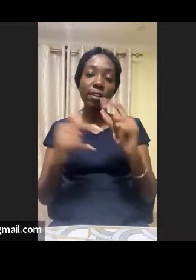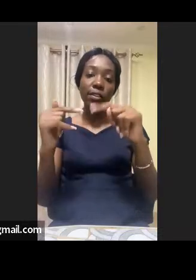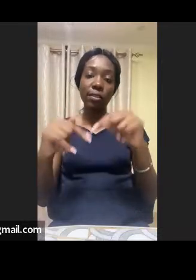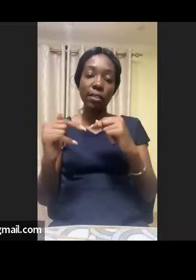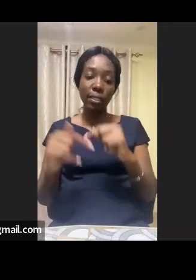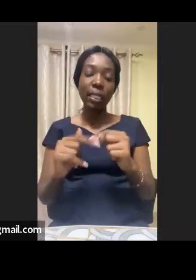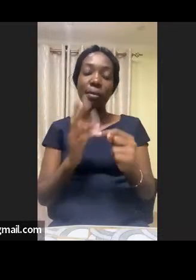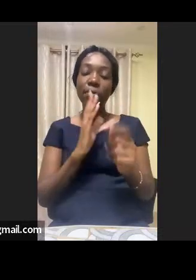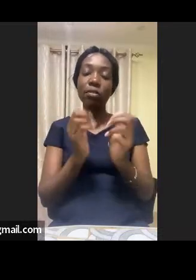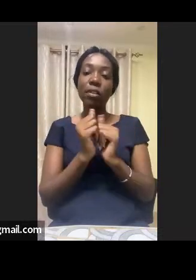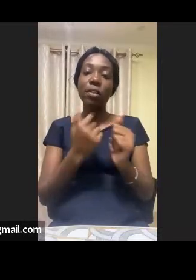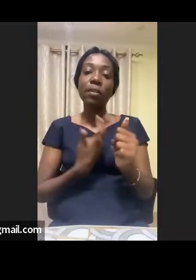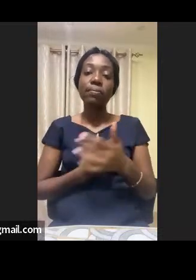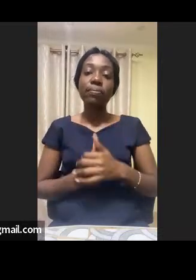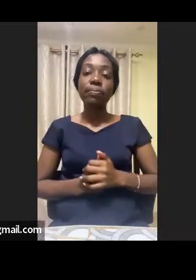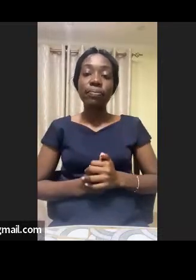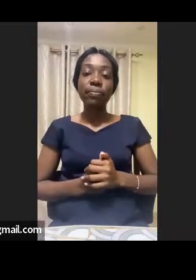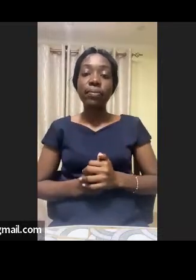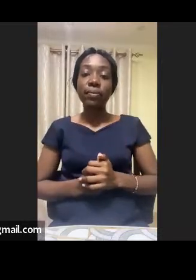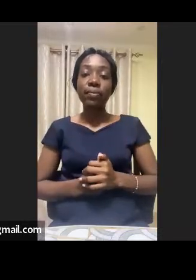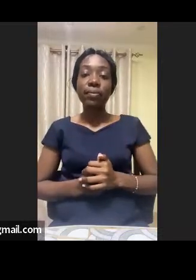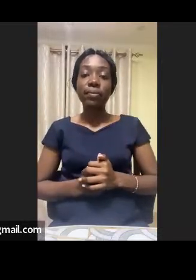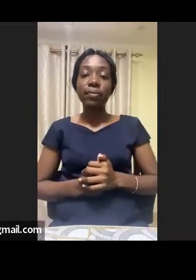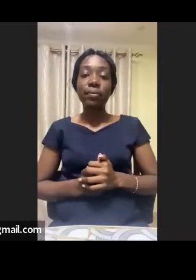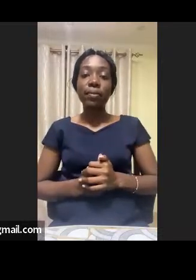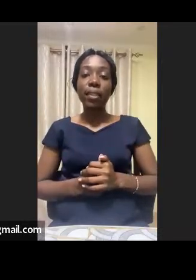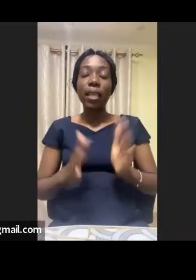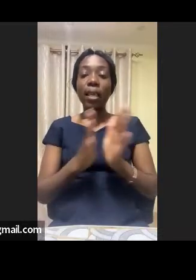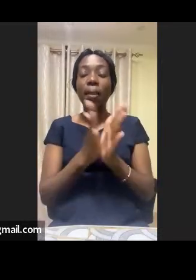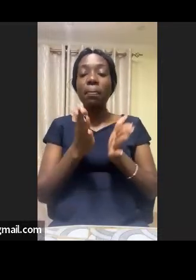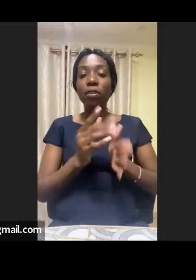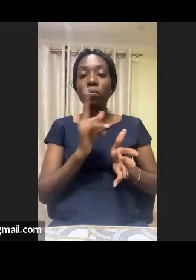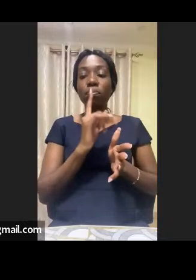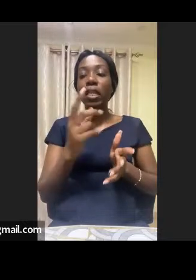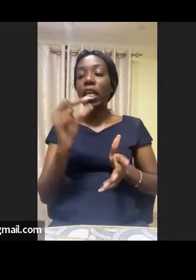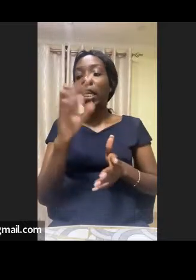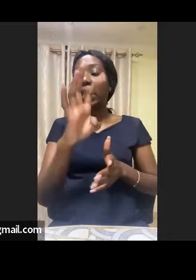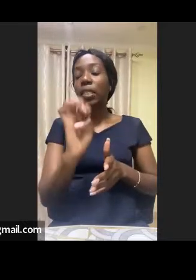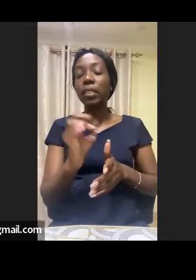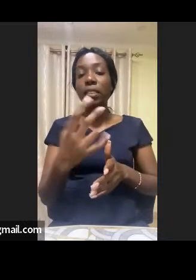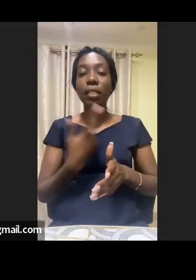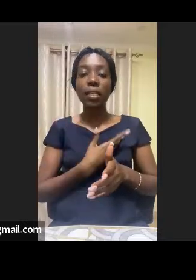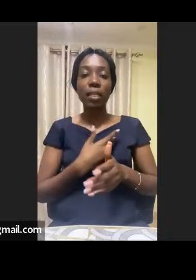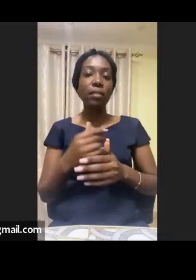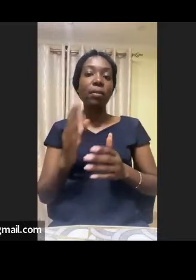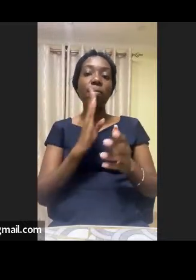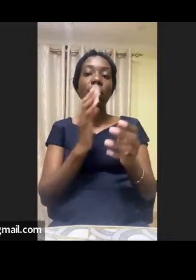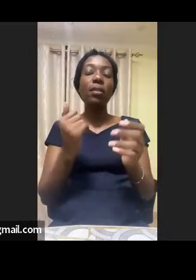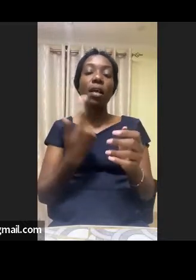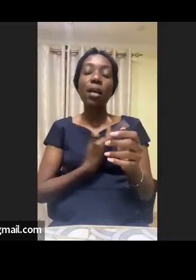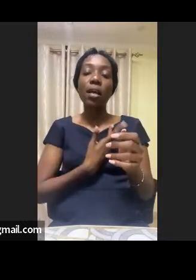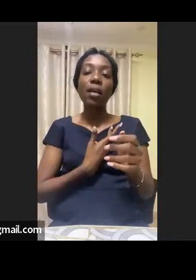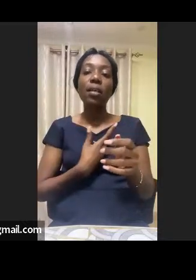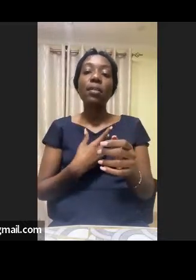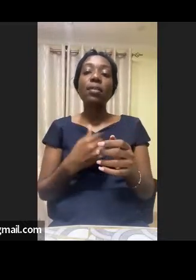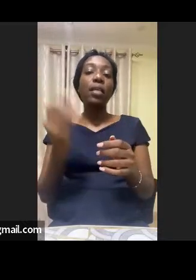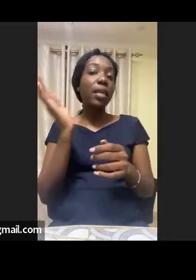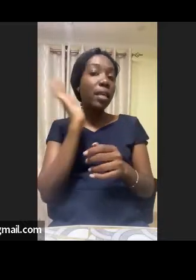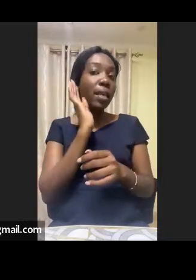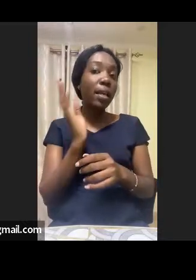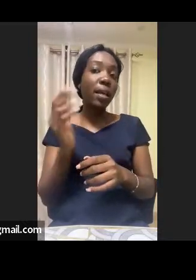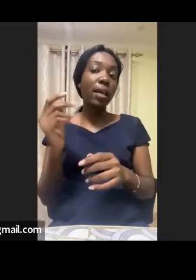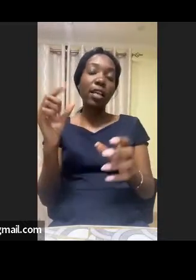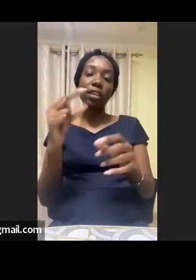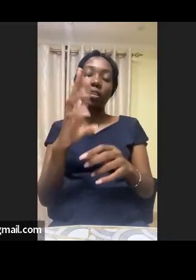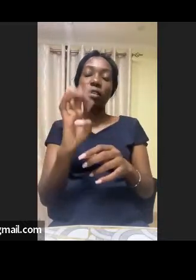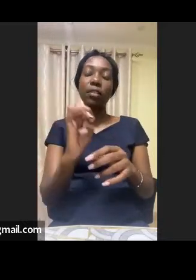here. And somebody says, Grace be blessed. We managed to hear Joyce Mwangi. She introduced me to HR